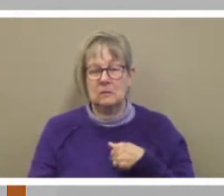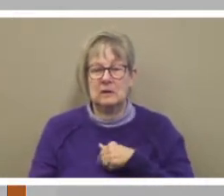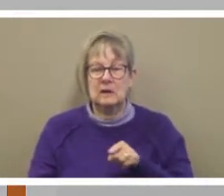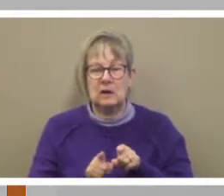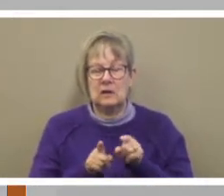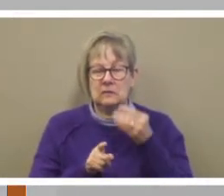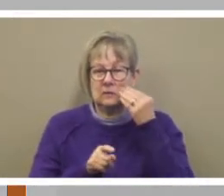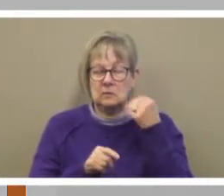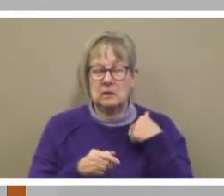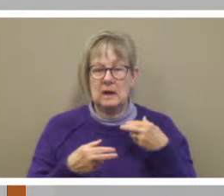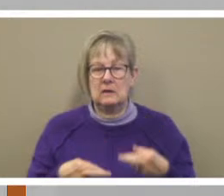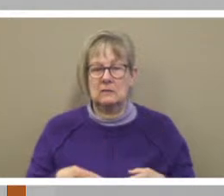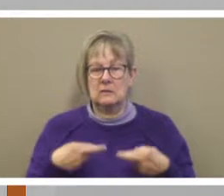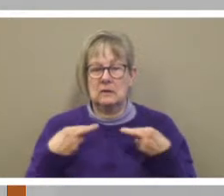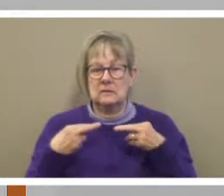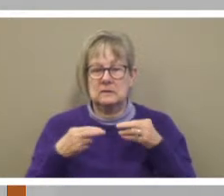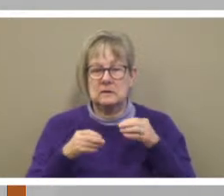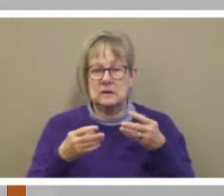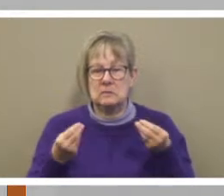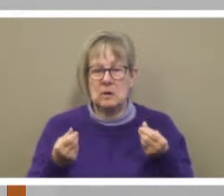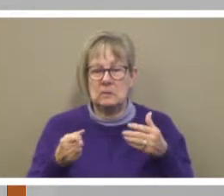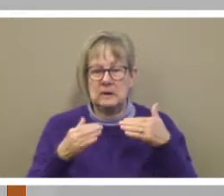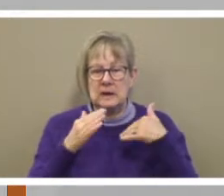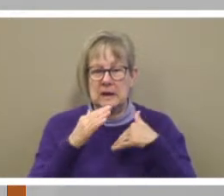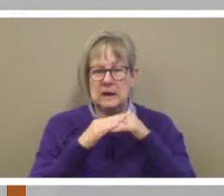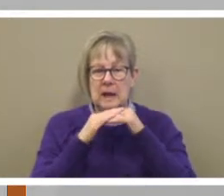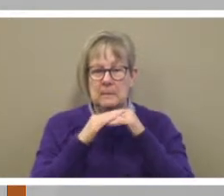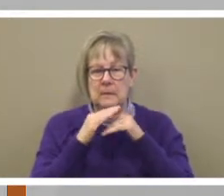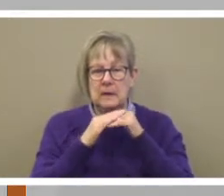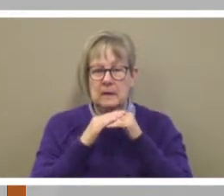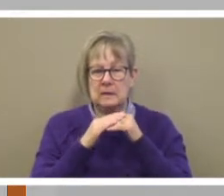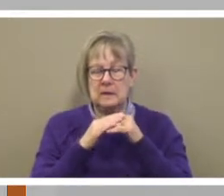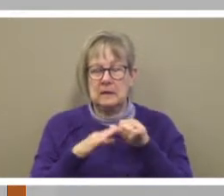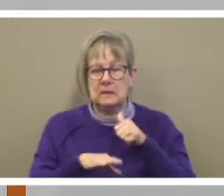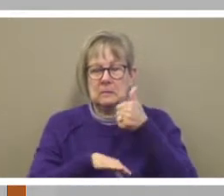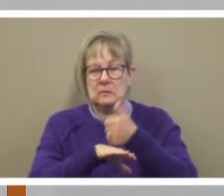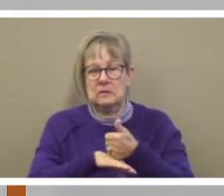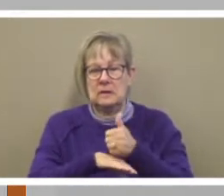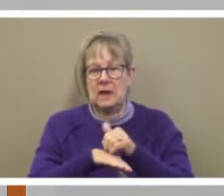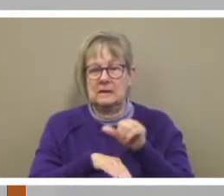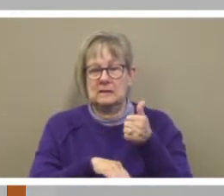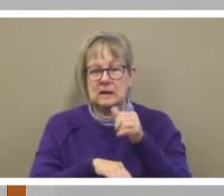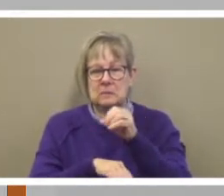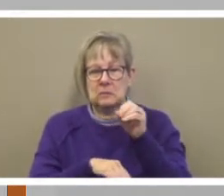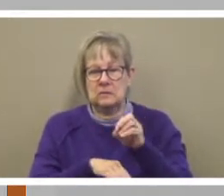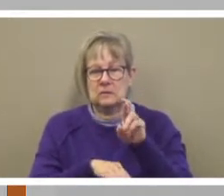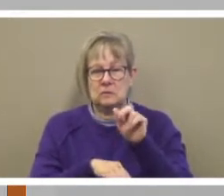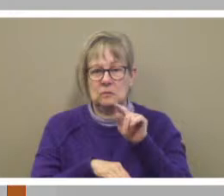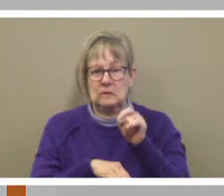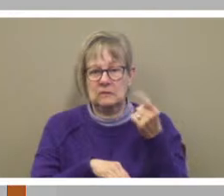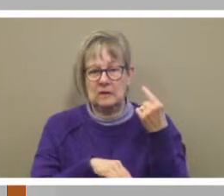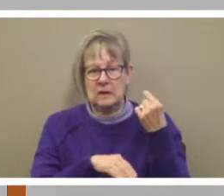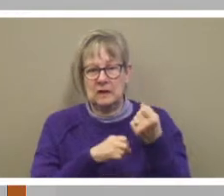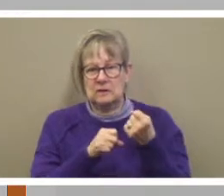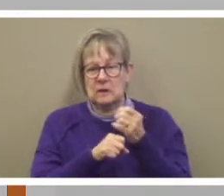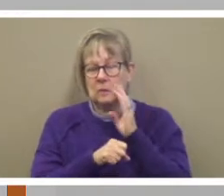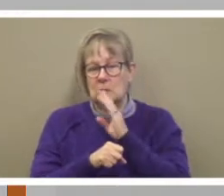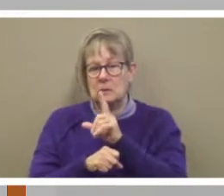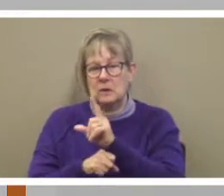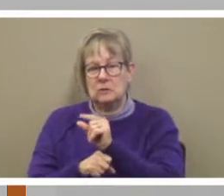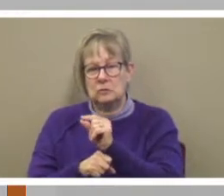have residential property cap that was imposed at the 10% rate for last year, and it's going to be a 20%